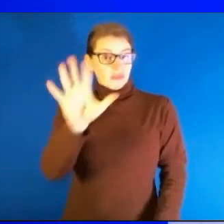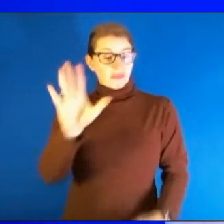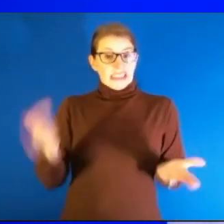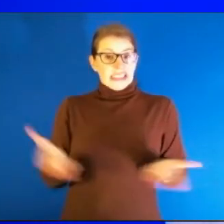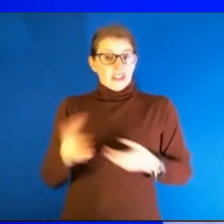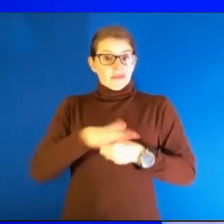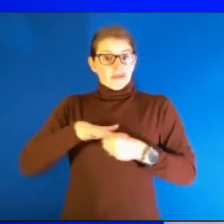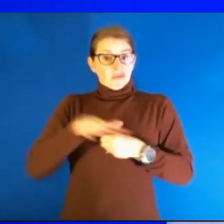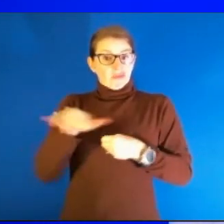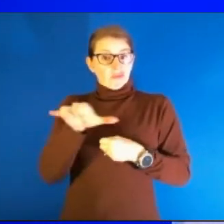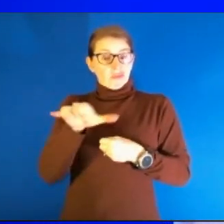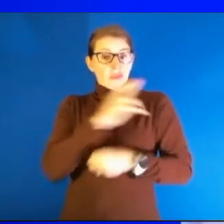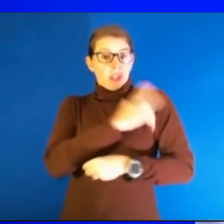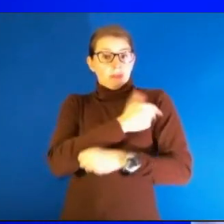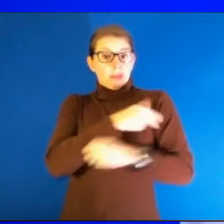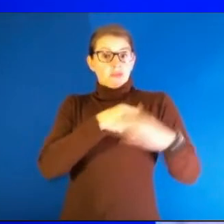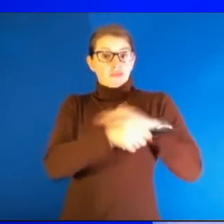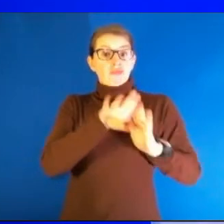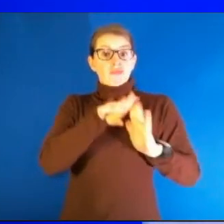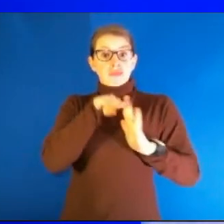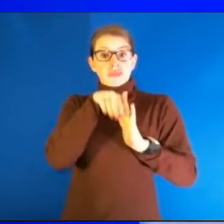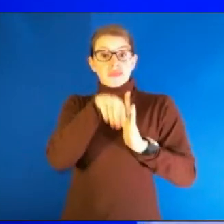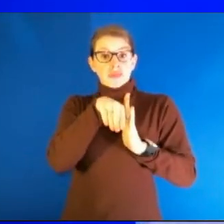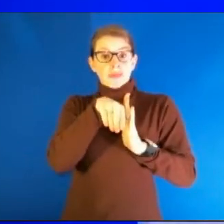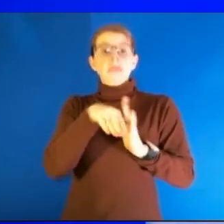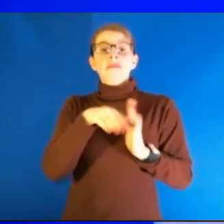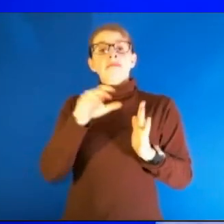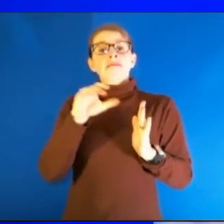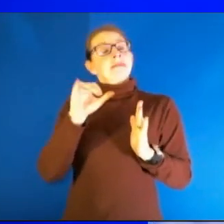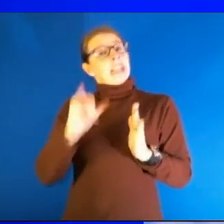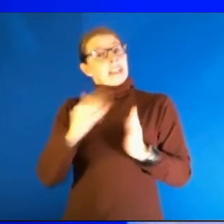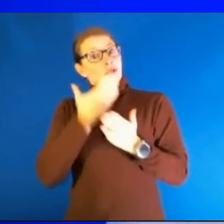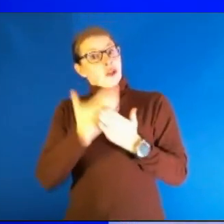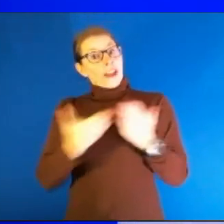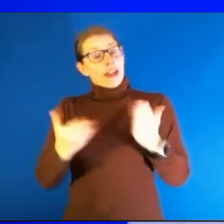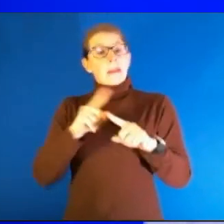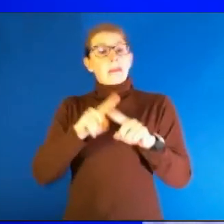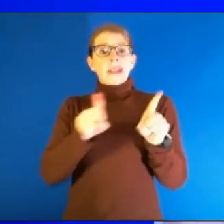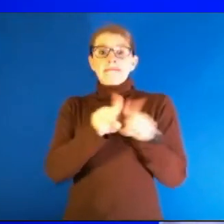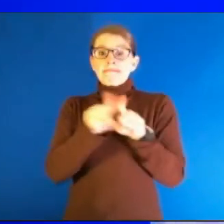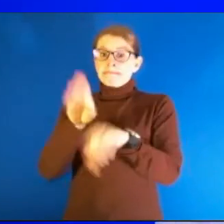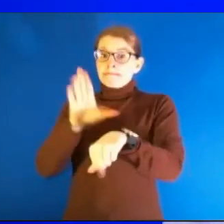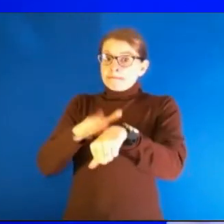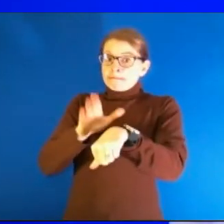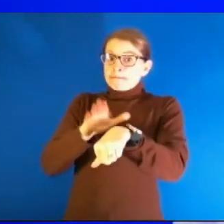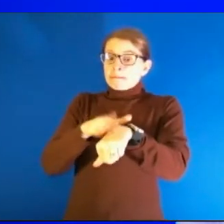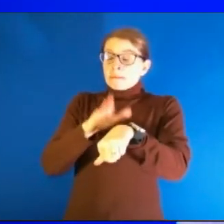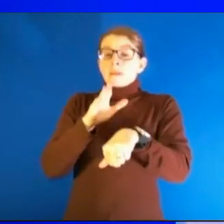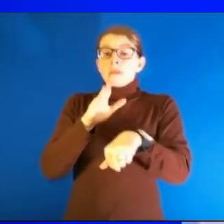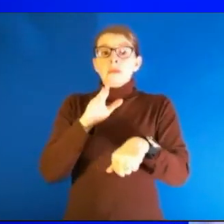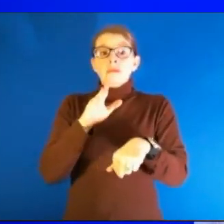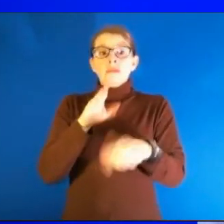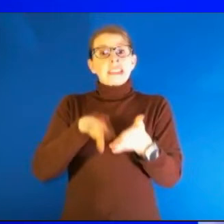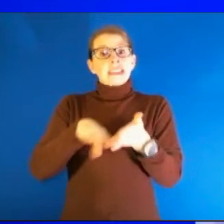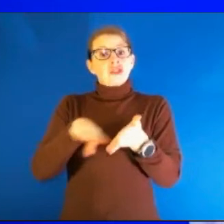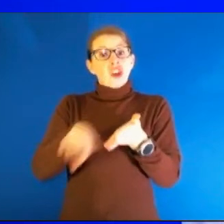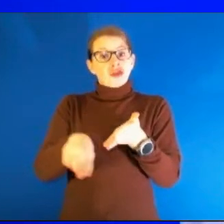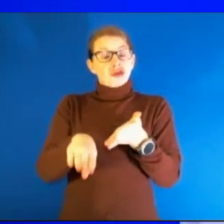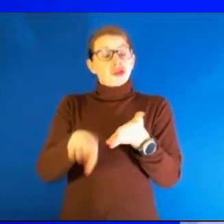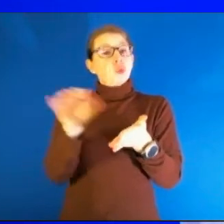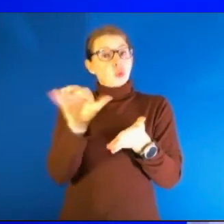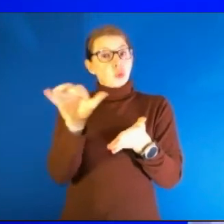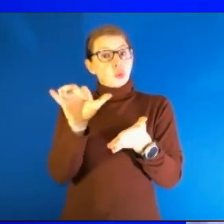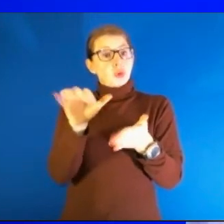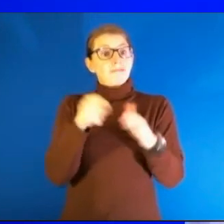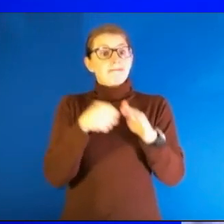the hospitalizations are going down. That is a good thing, but we should also temper that with the fact that we are having discharges, we are having admissions.